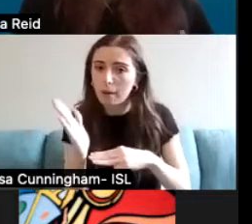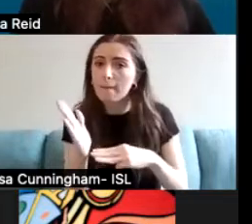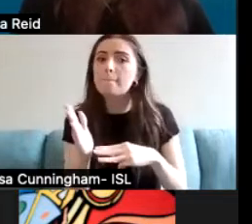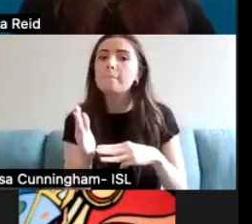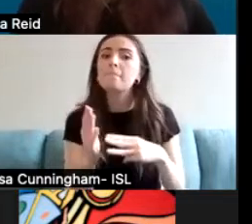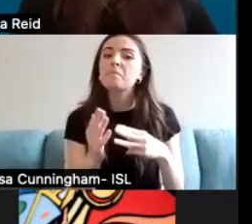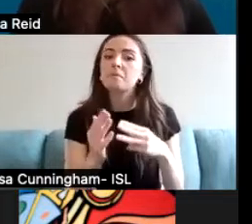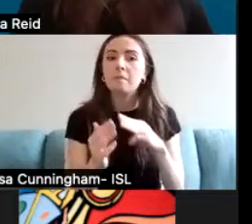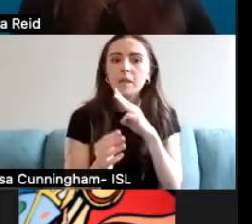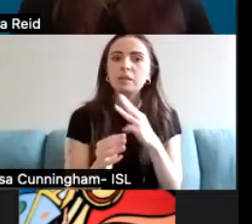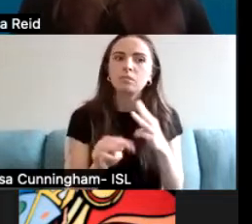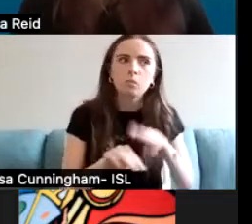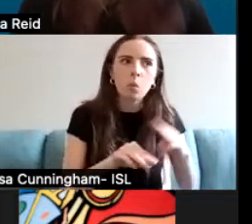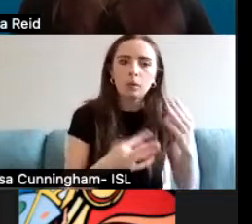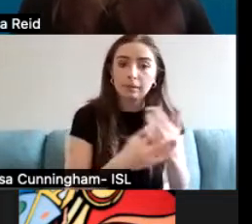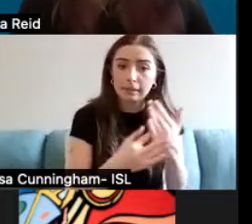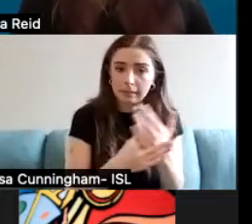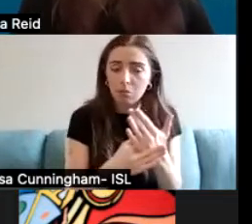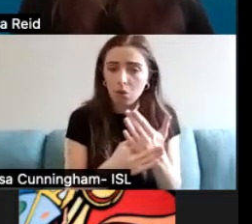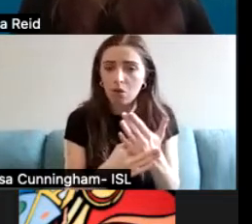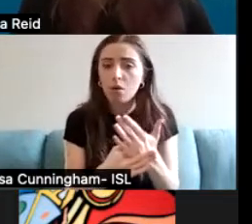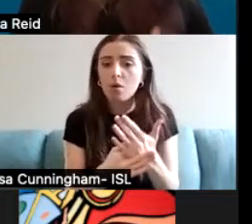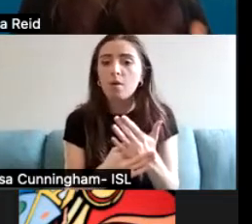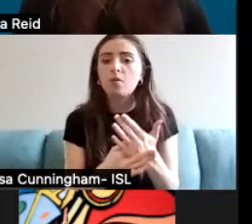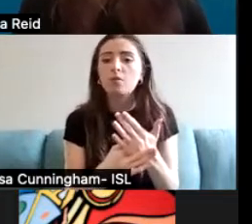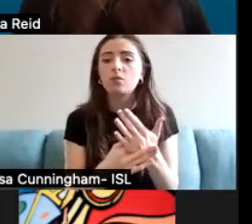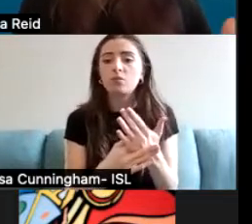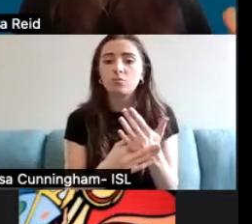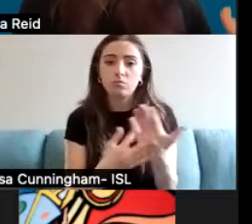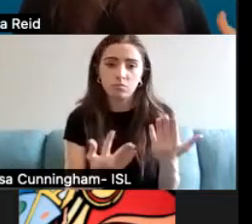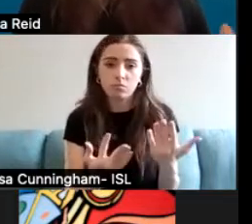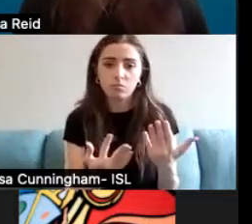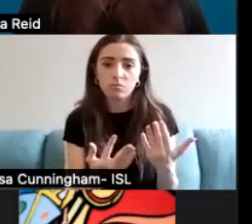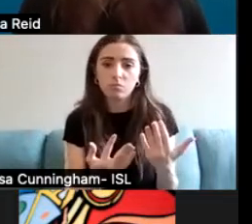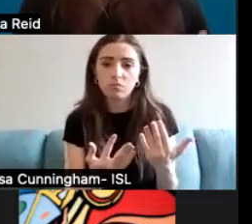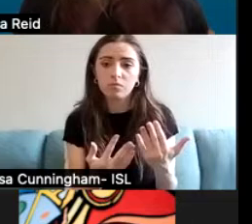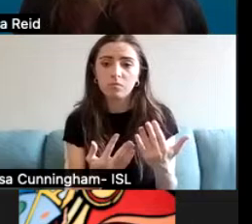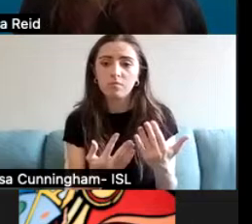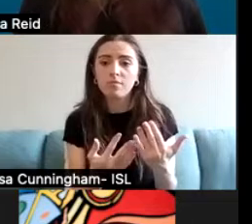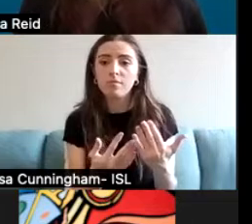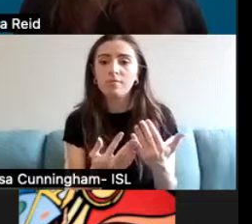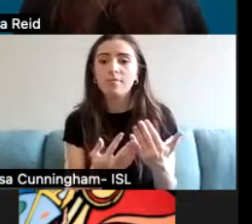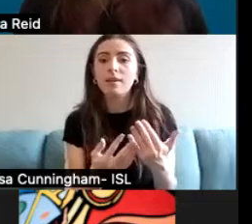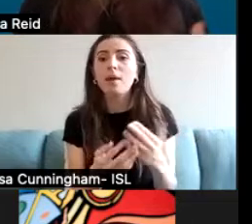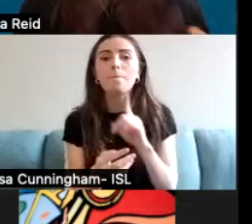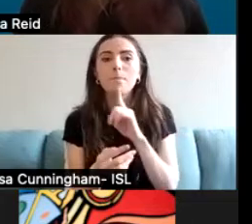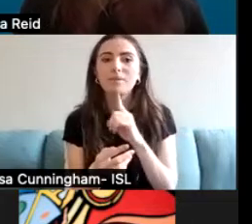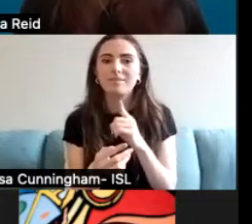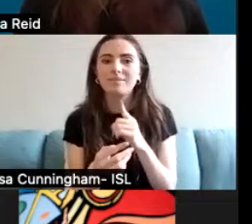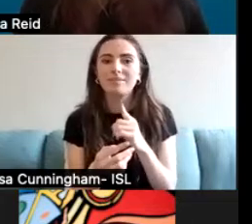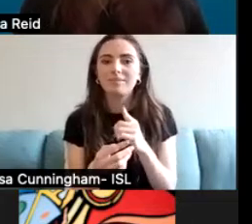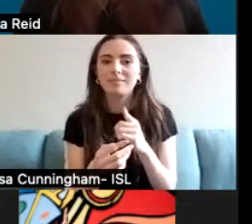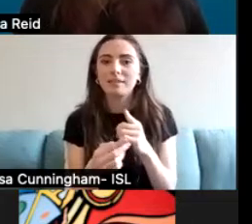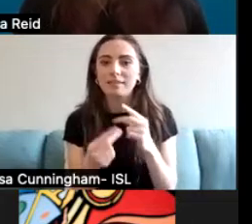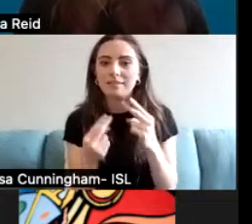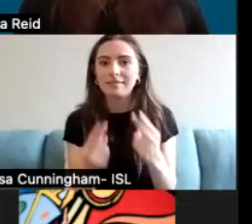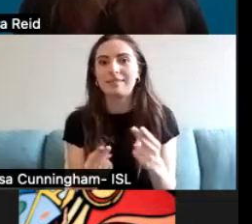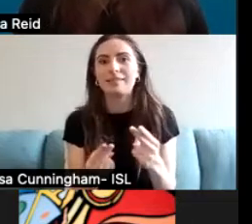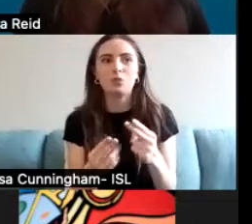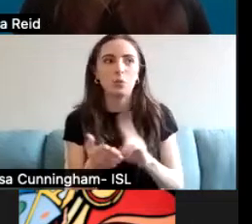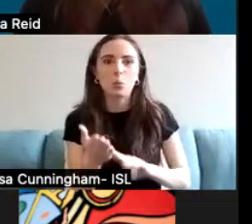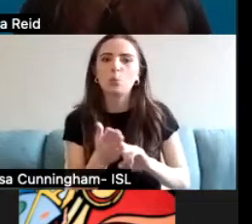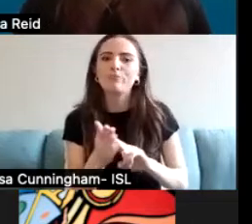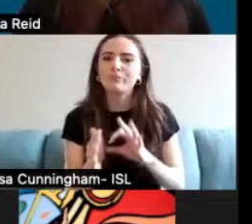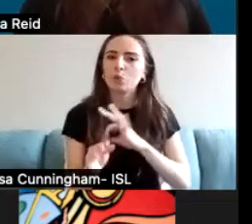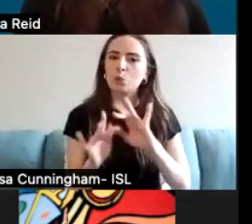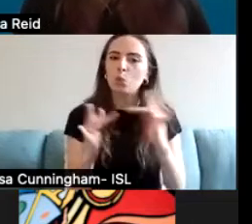all of it actually is based around the good old-fashioned websites and HTML coding back in the day,